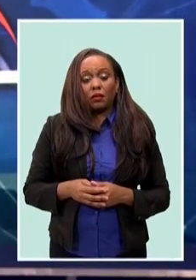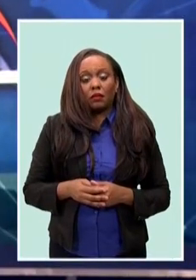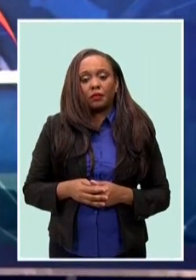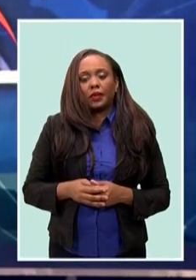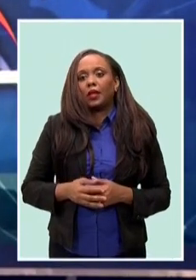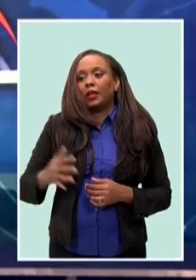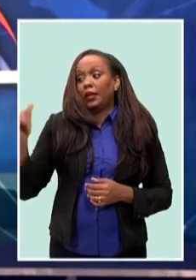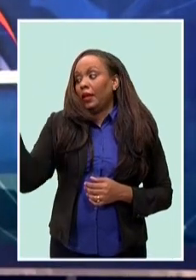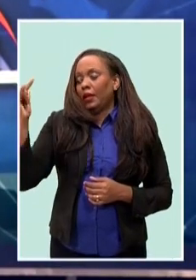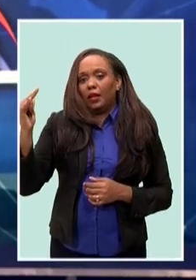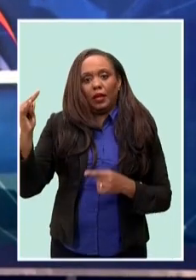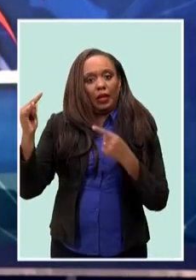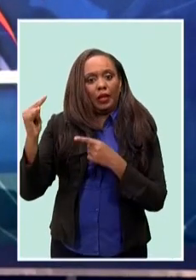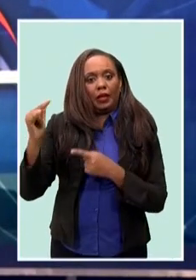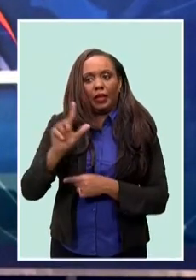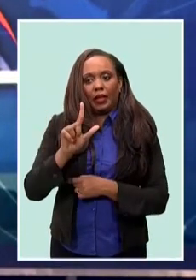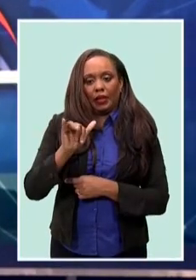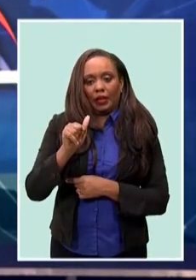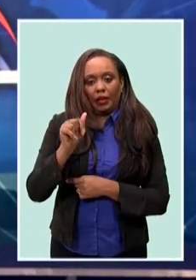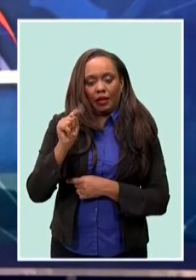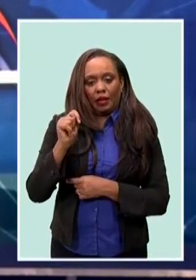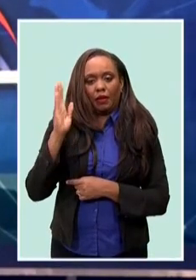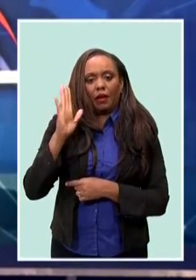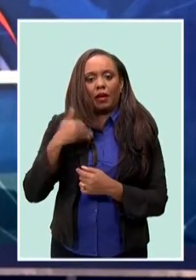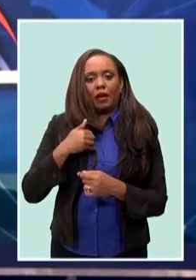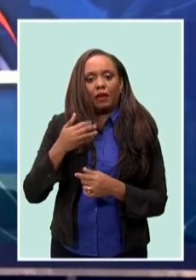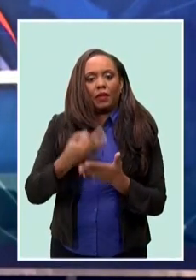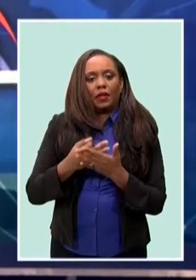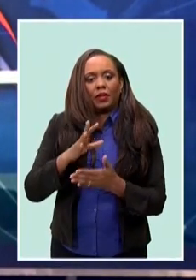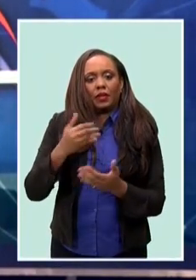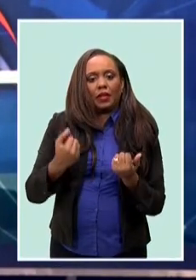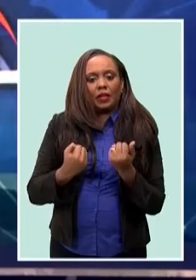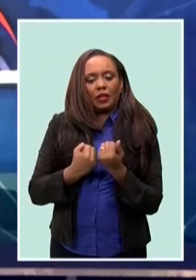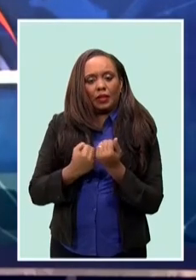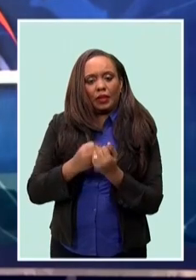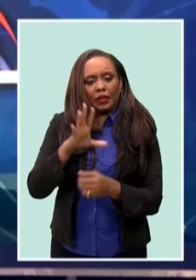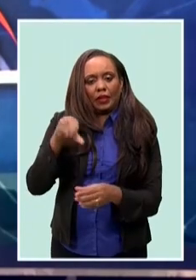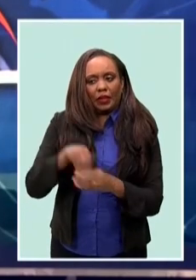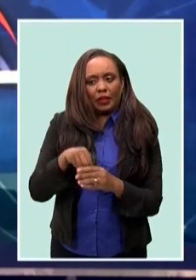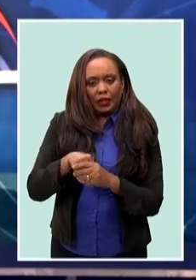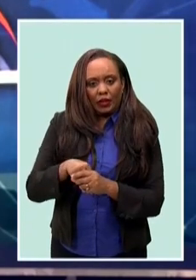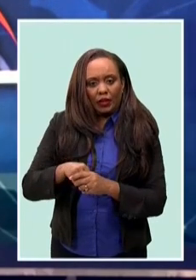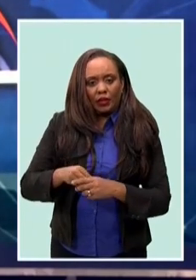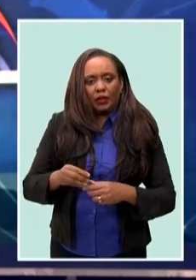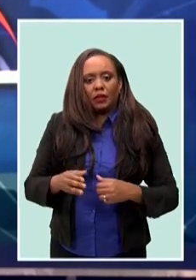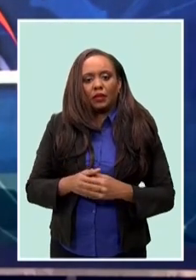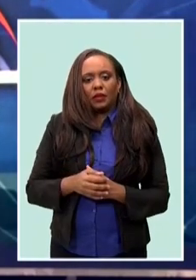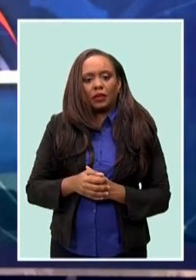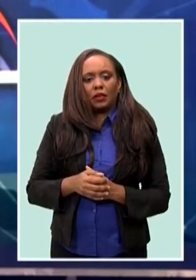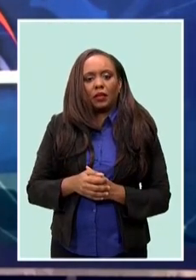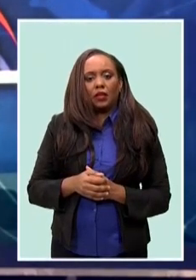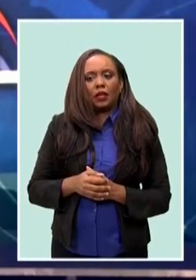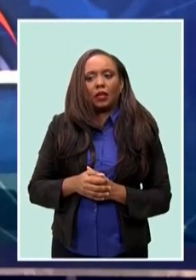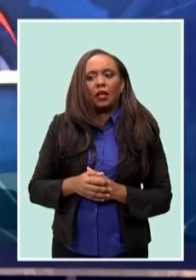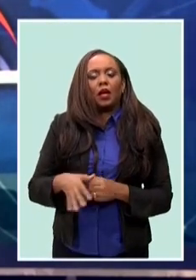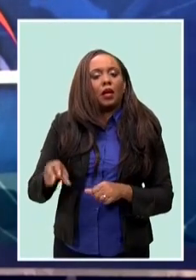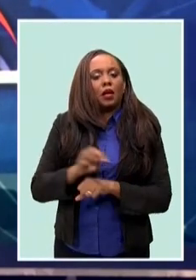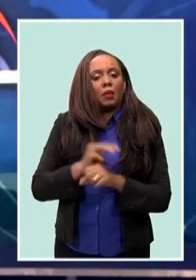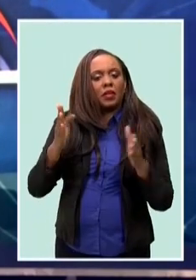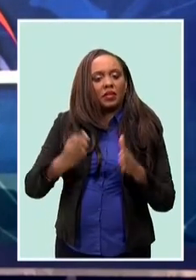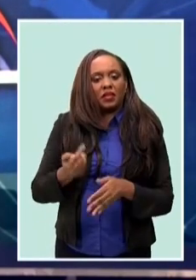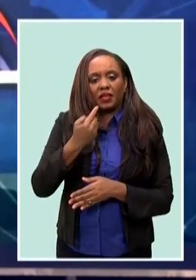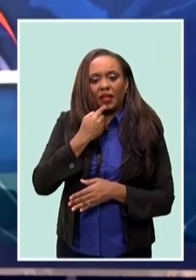Regional airline Liat is set to receive some financial assistance from Grenada. The announcement by Minister of Industry and CARICOM Affairs, Oliver Joseph. He